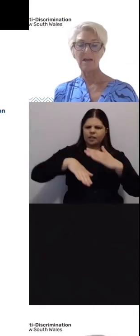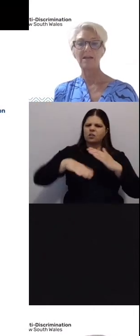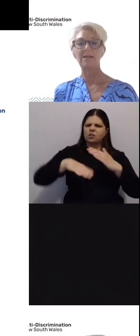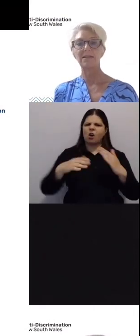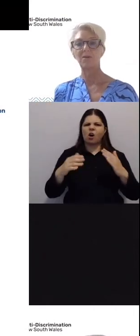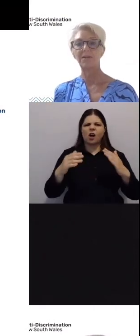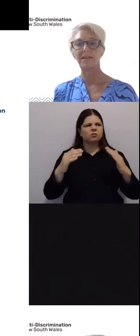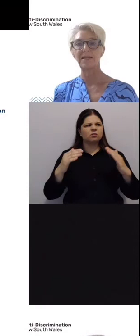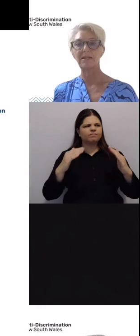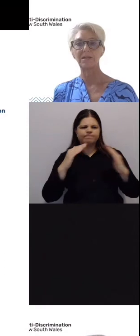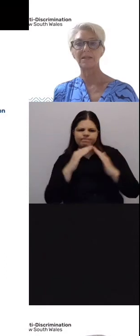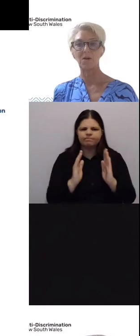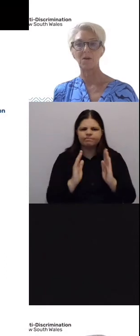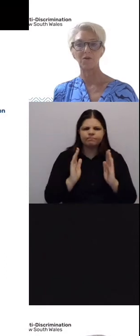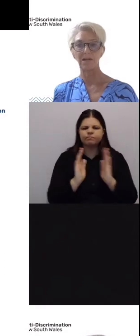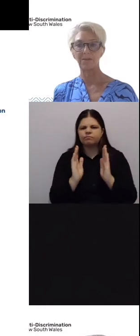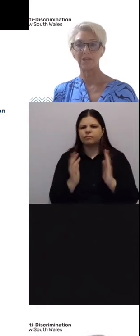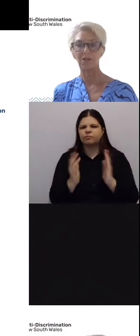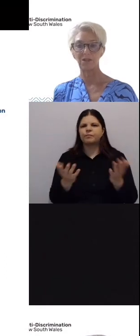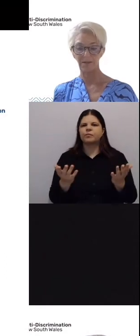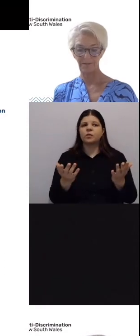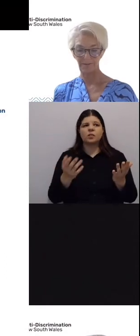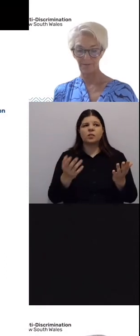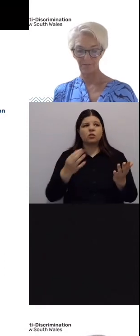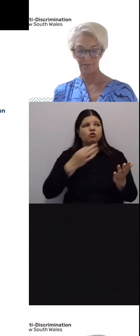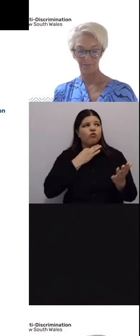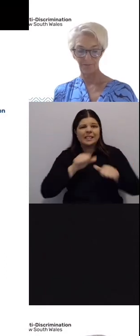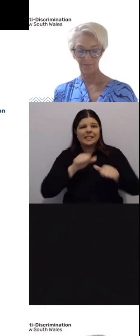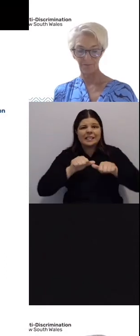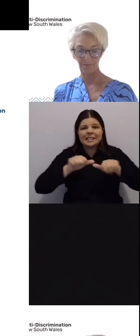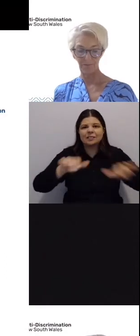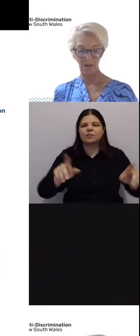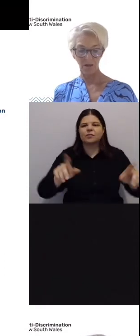space, and associated risk of transmission.